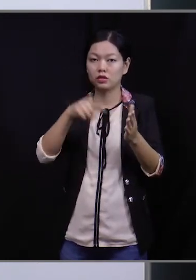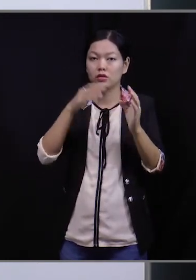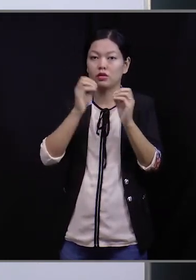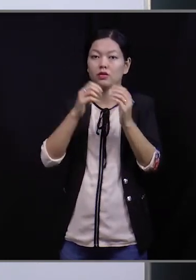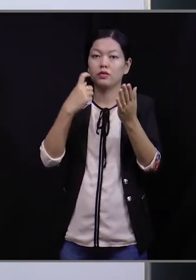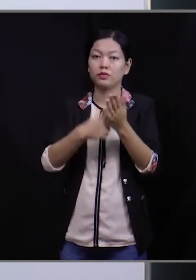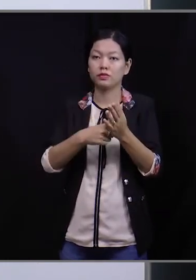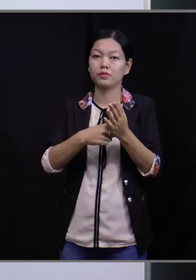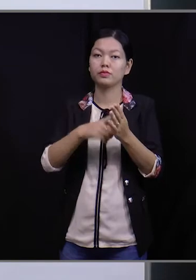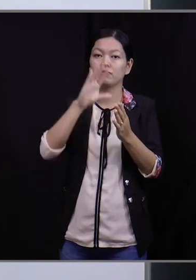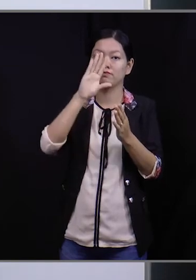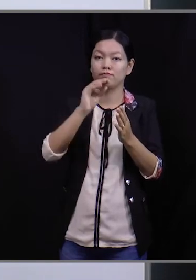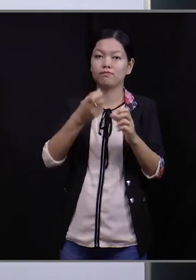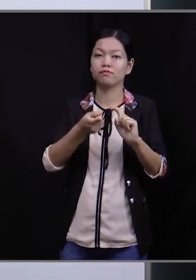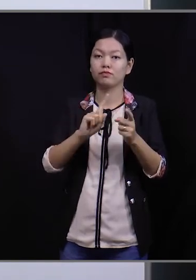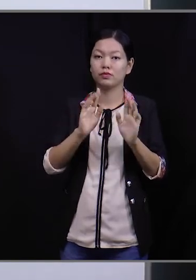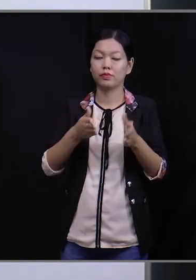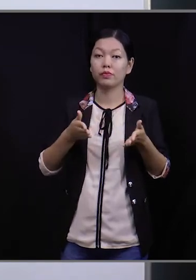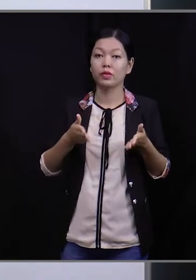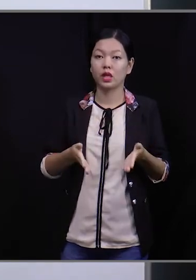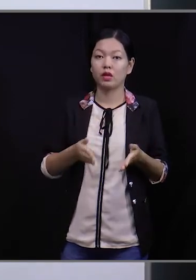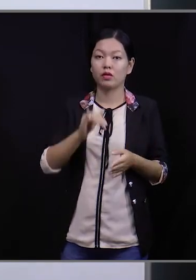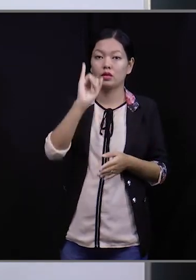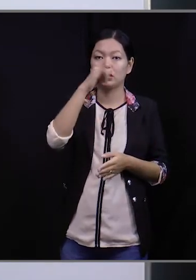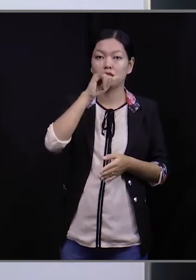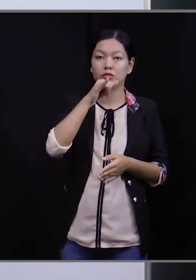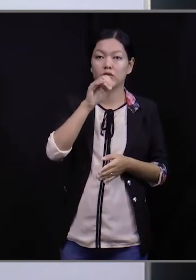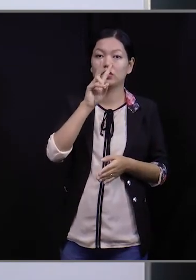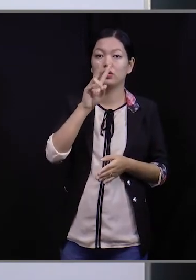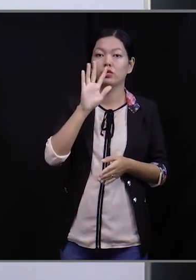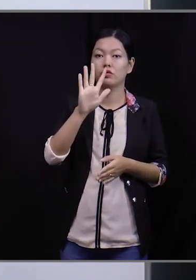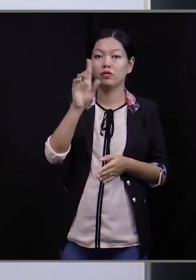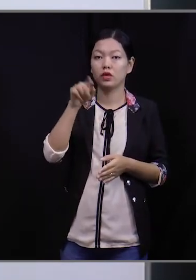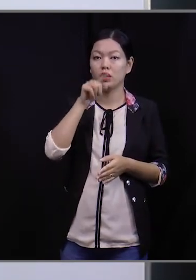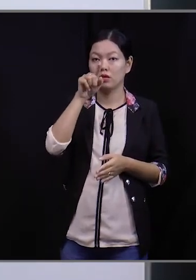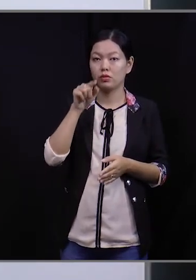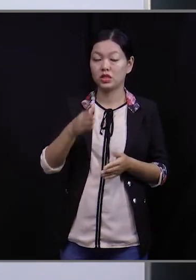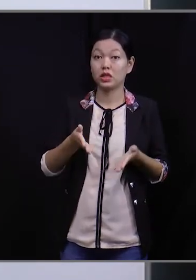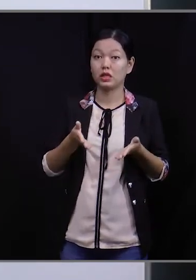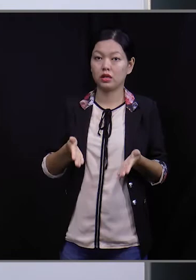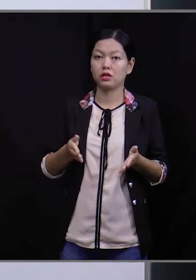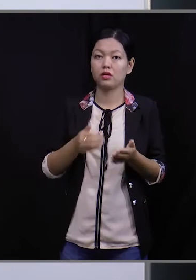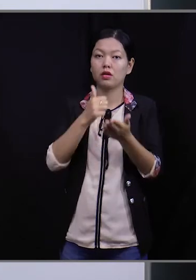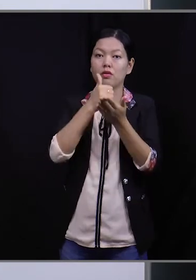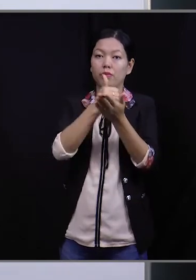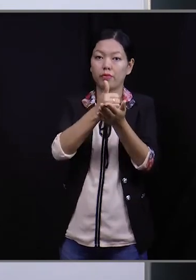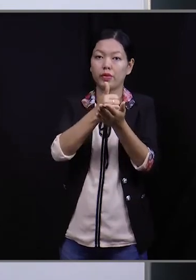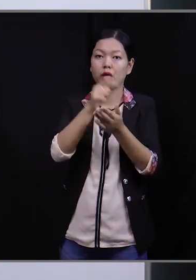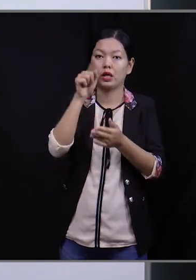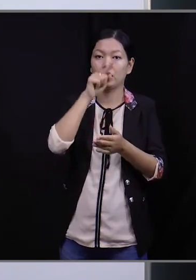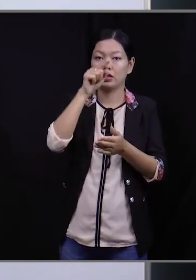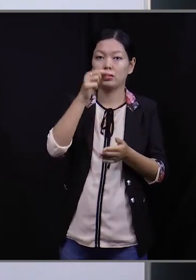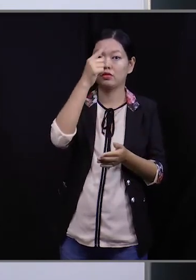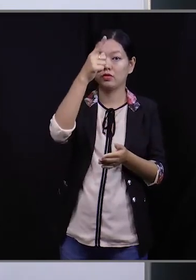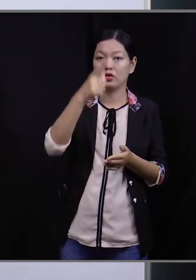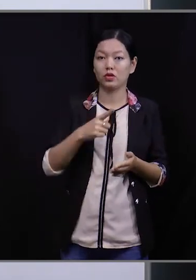textbook, this bank rate is 6.25, if I'm not wrong. Yeah, 6.25%. That's the present bank rate mentioned in your